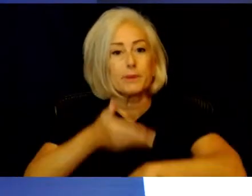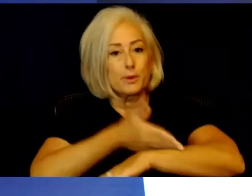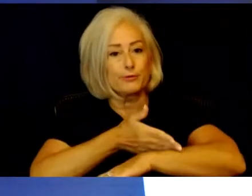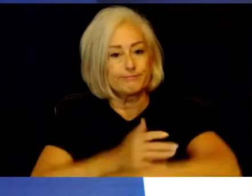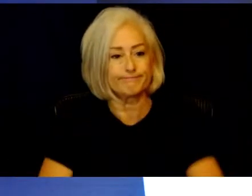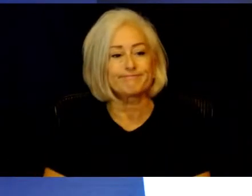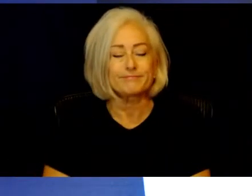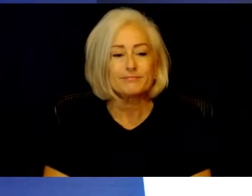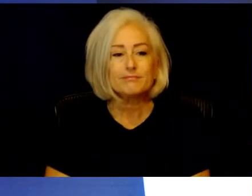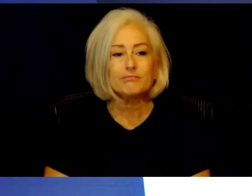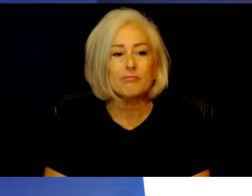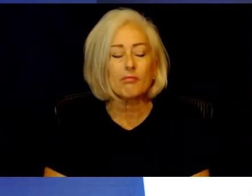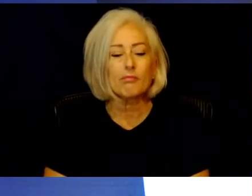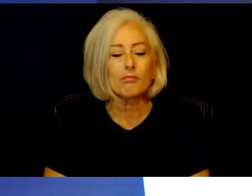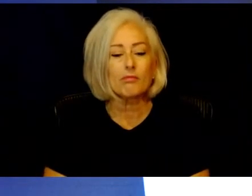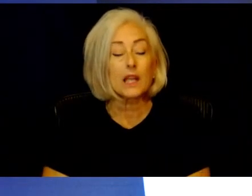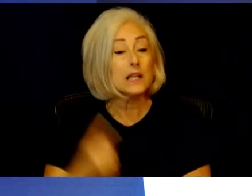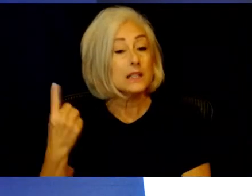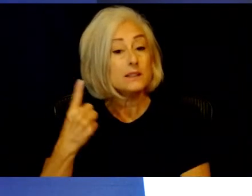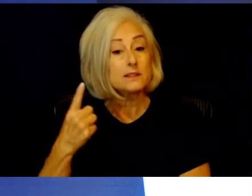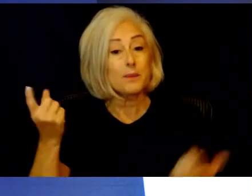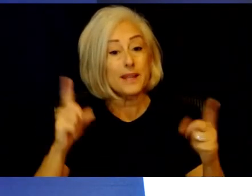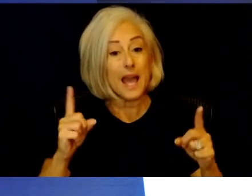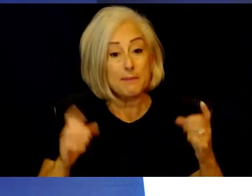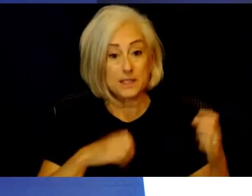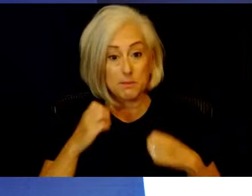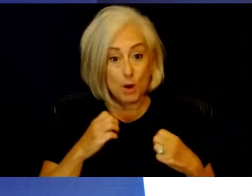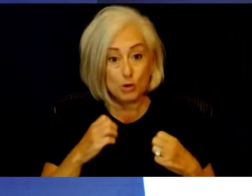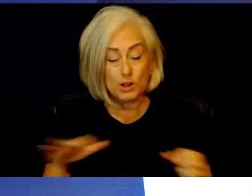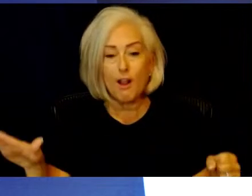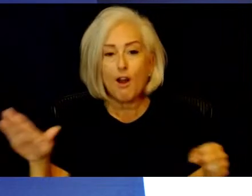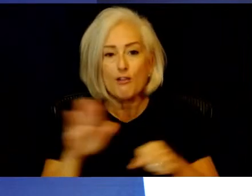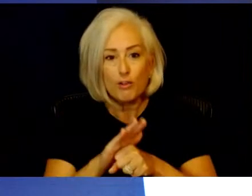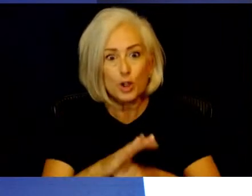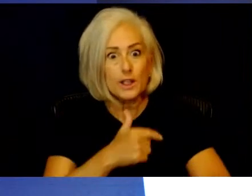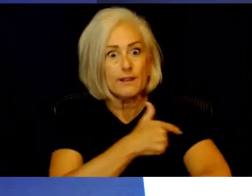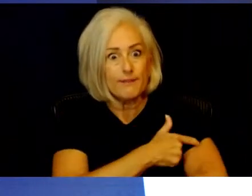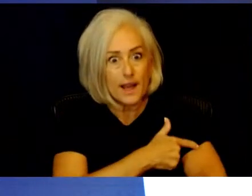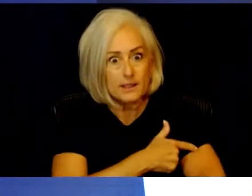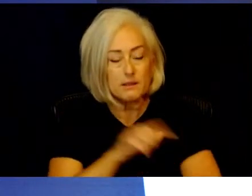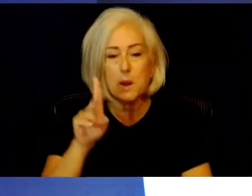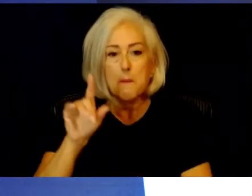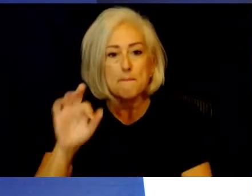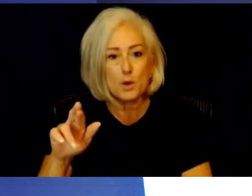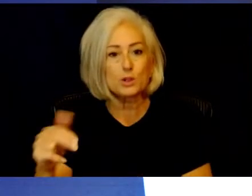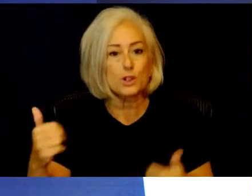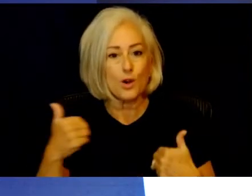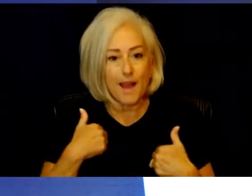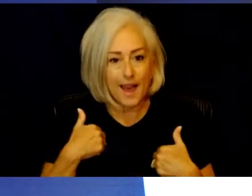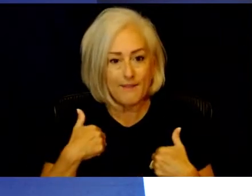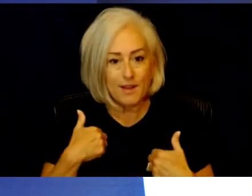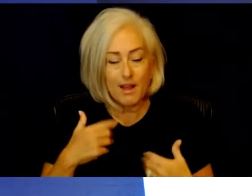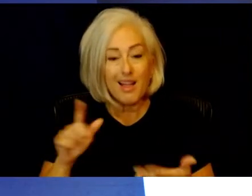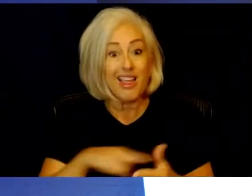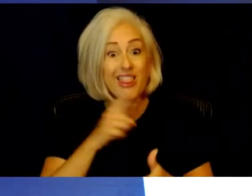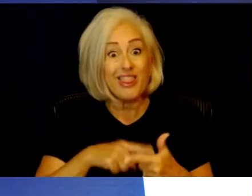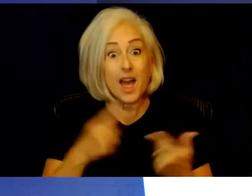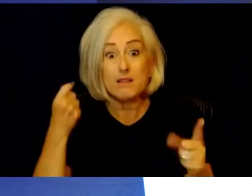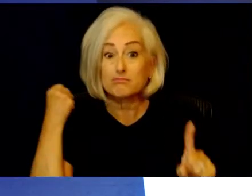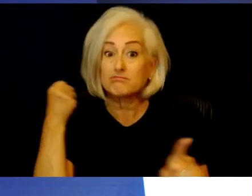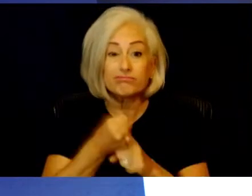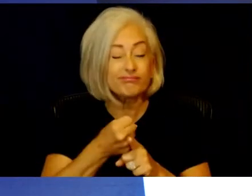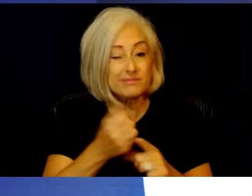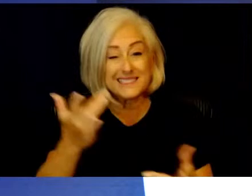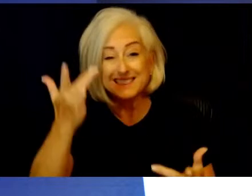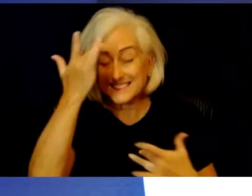that happens emotionally when you're fully vaccinated and boosted and you still get COVID. You're like, what? I thought this wasn't supposed to happen. But our scientists and doctors, and